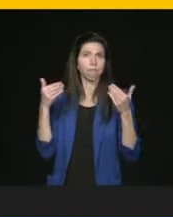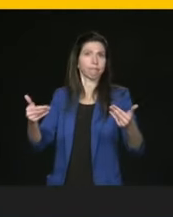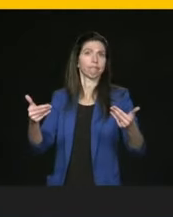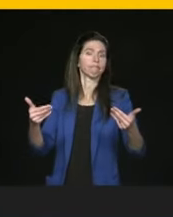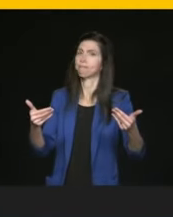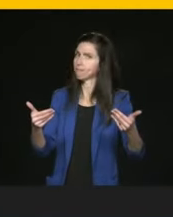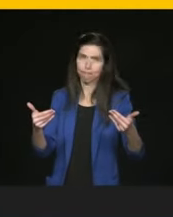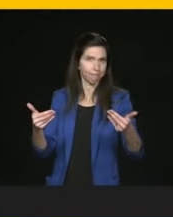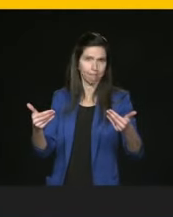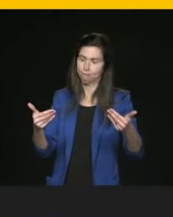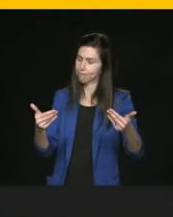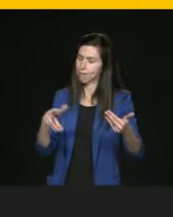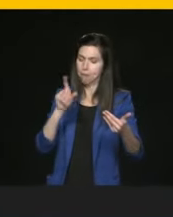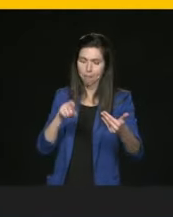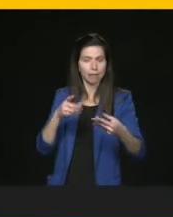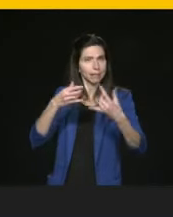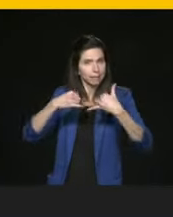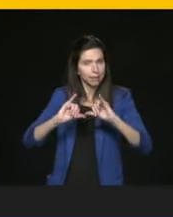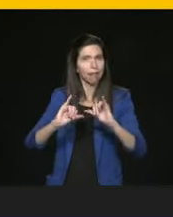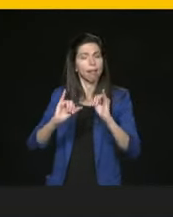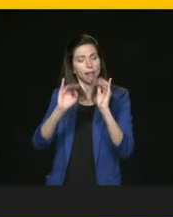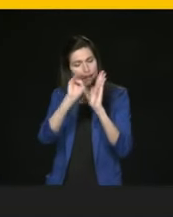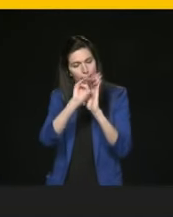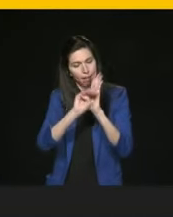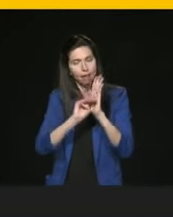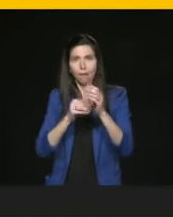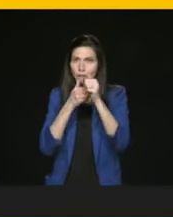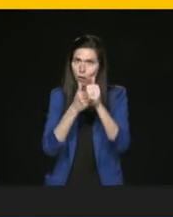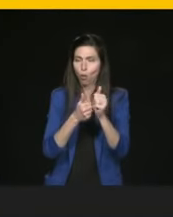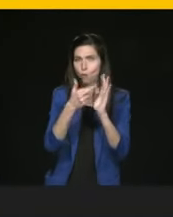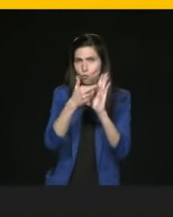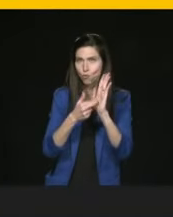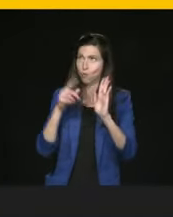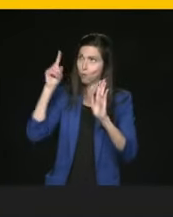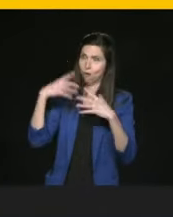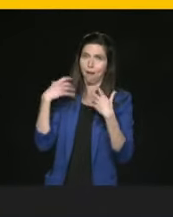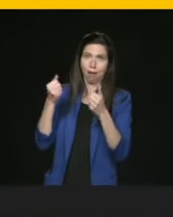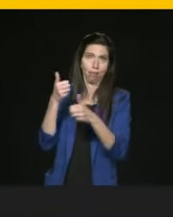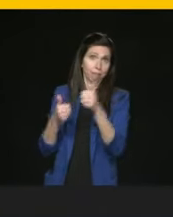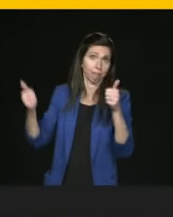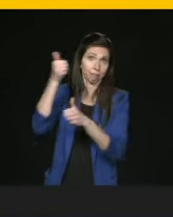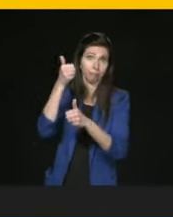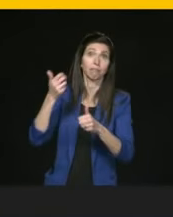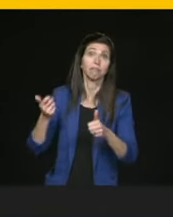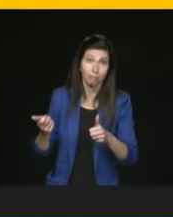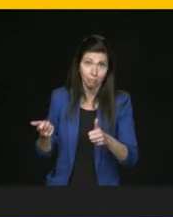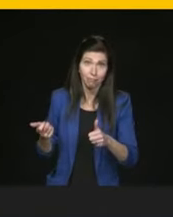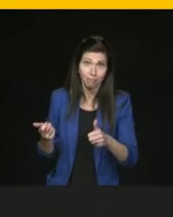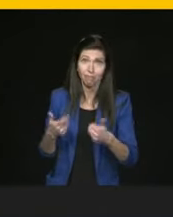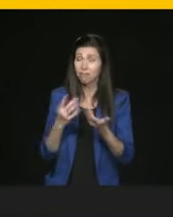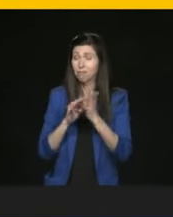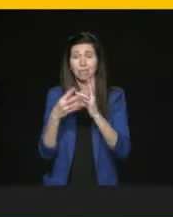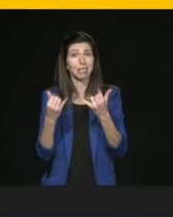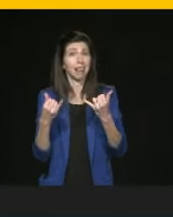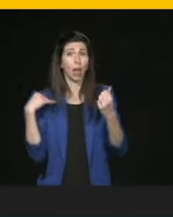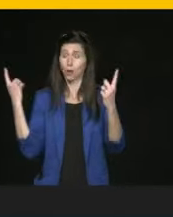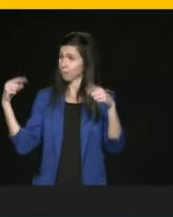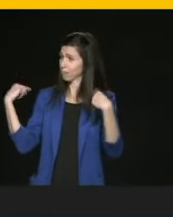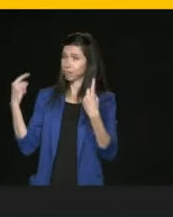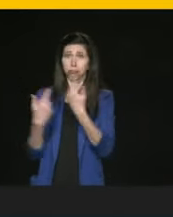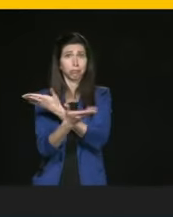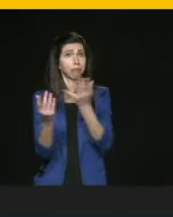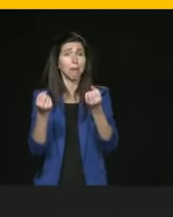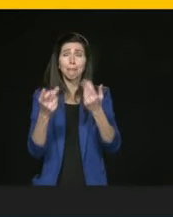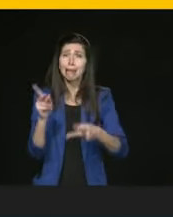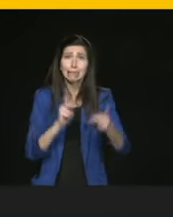significant, considerable, and difficult efforts that Canadians have been making over the last few weeks need to be maintained. We don't want to